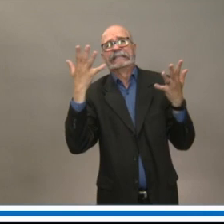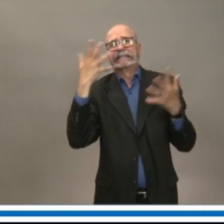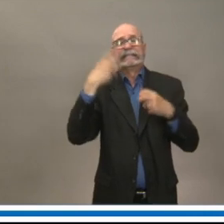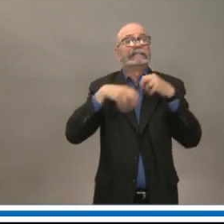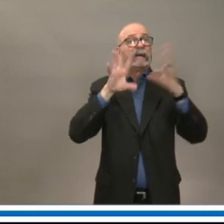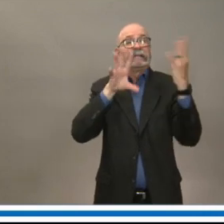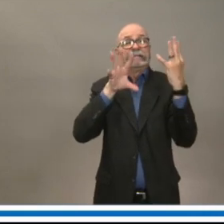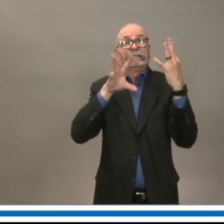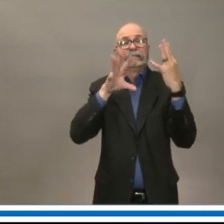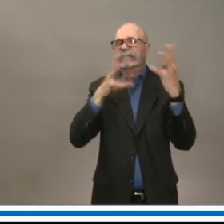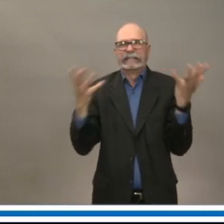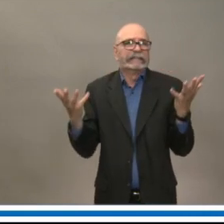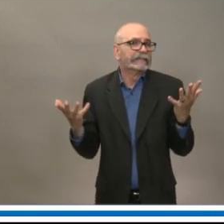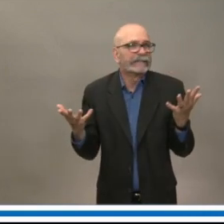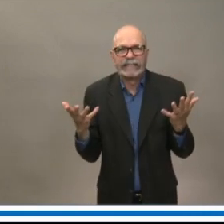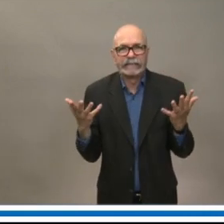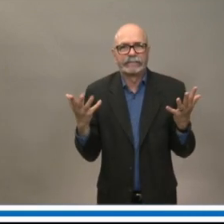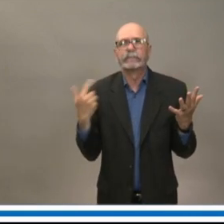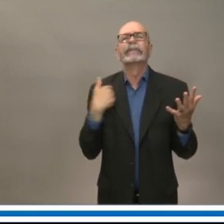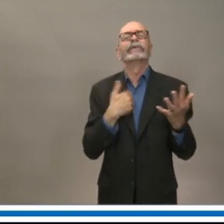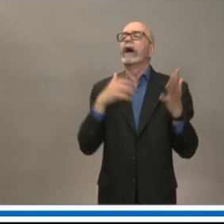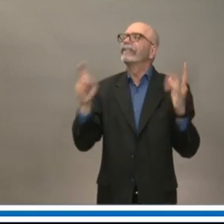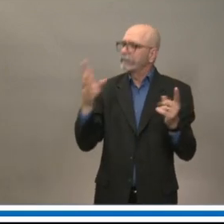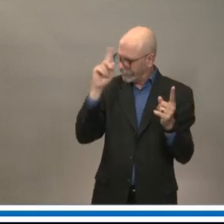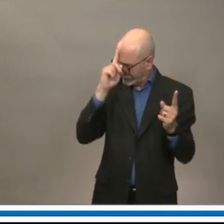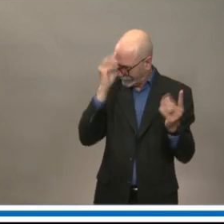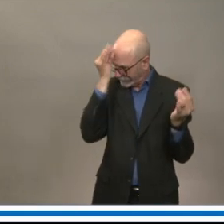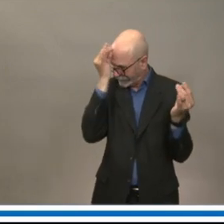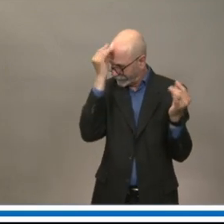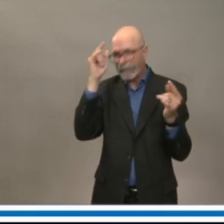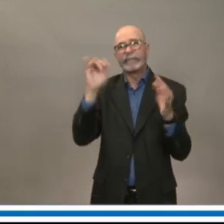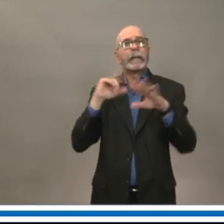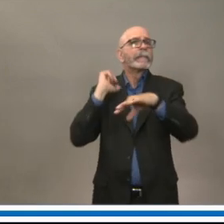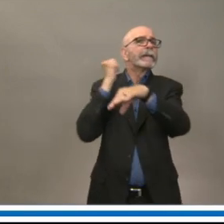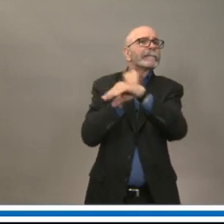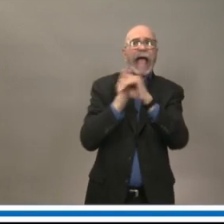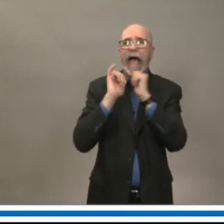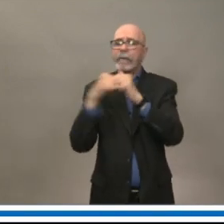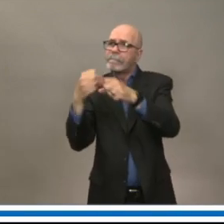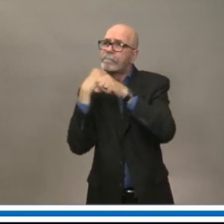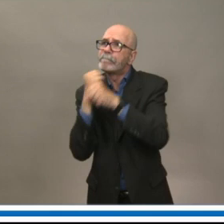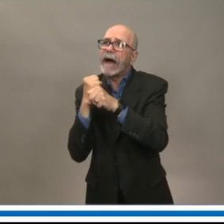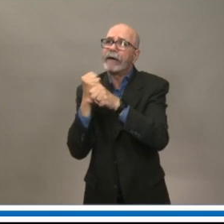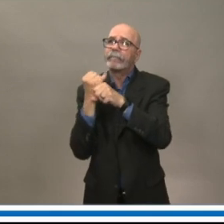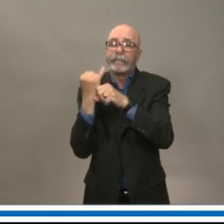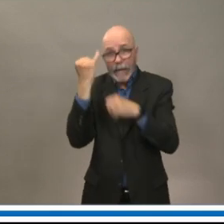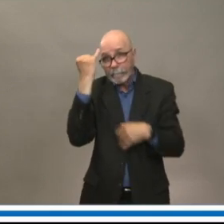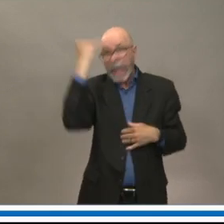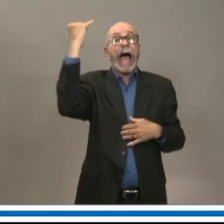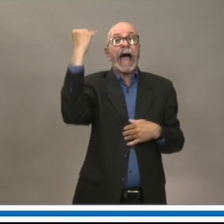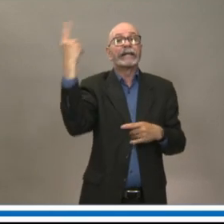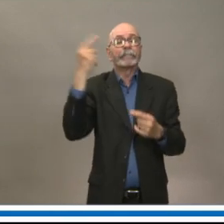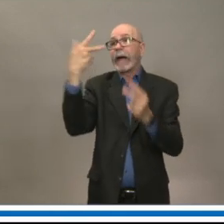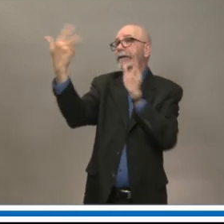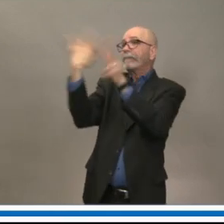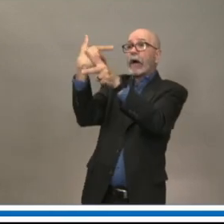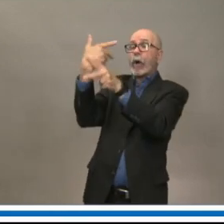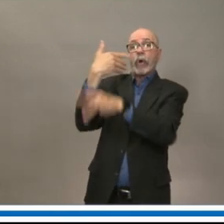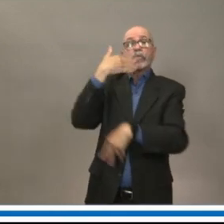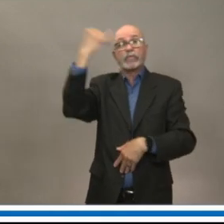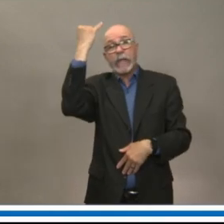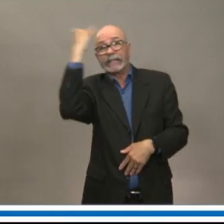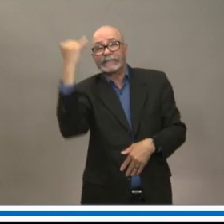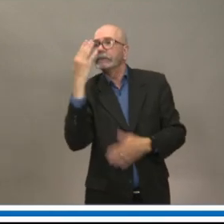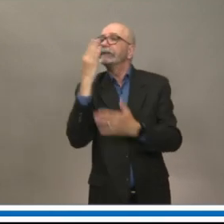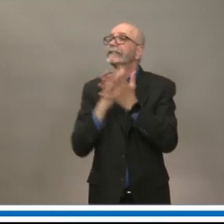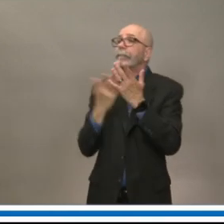with COVID-19 in our communities and our homes, including practicing our faith, and many people are finding innovative ways to do